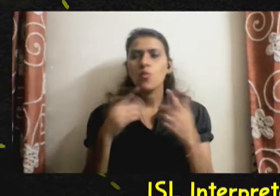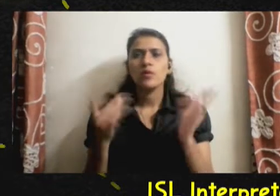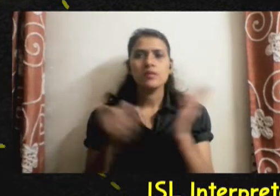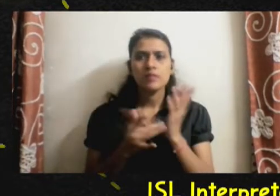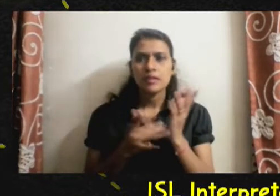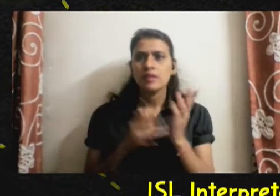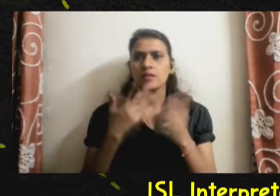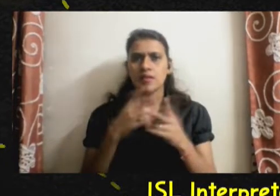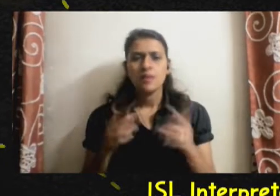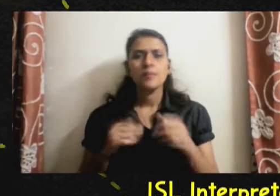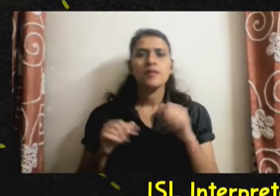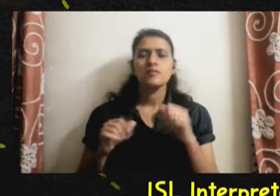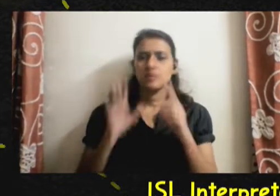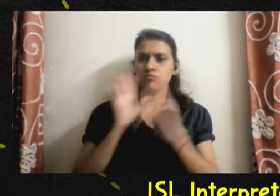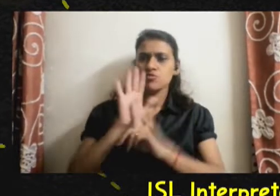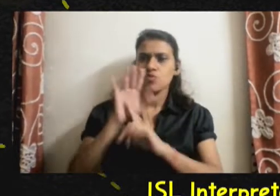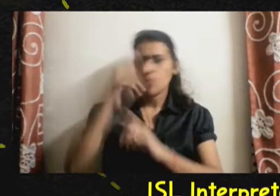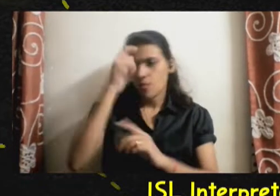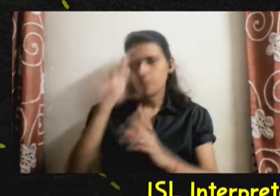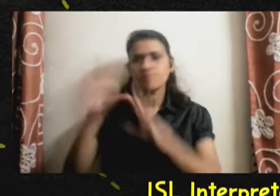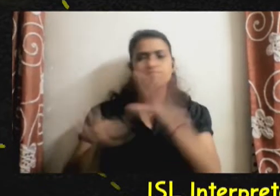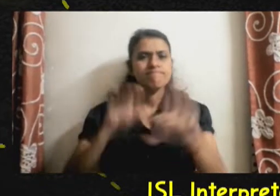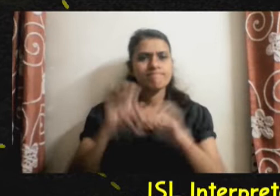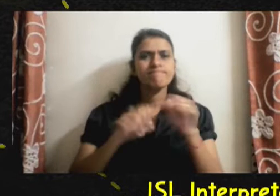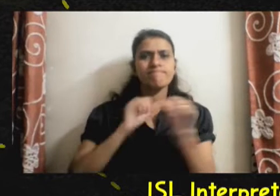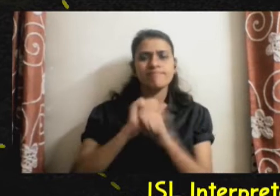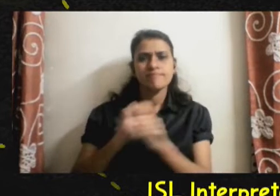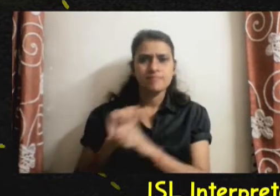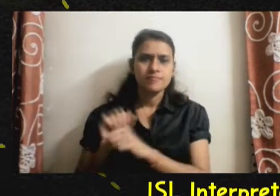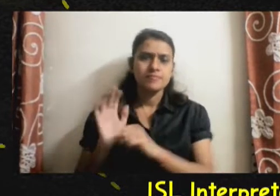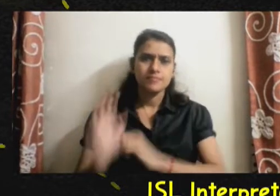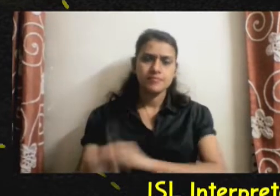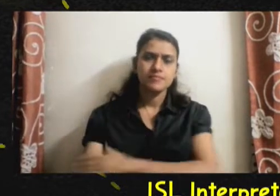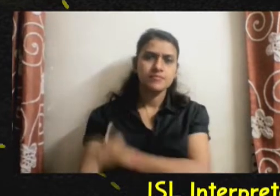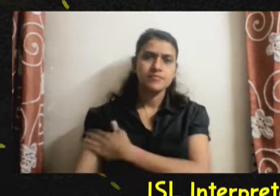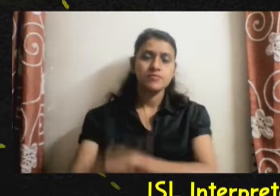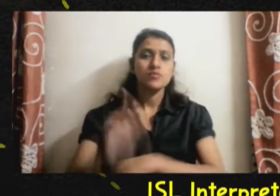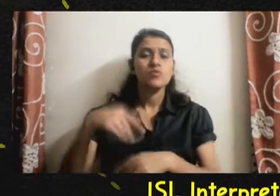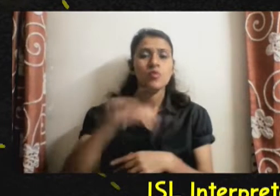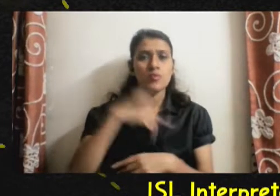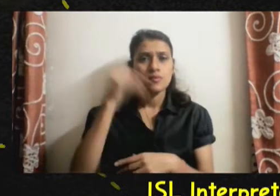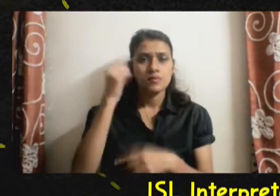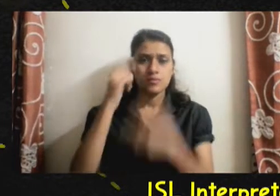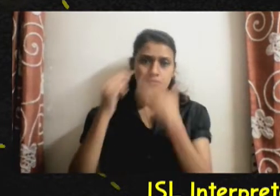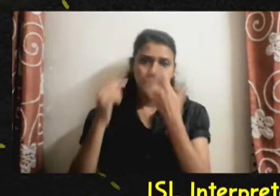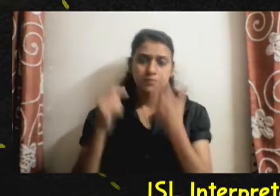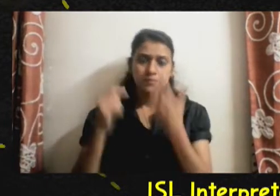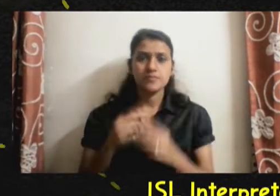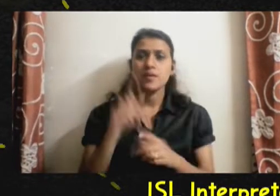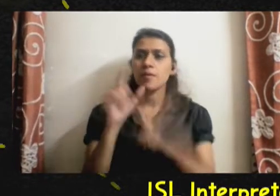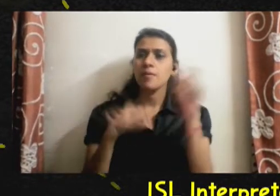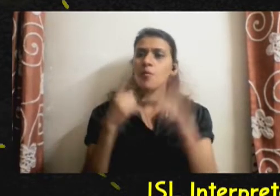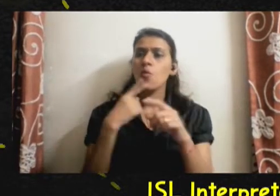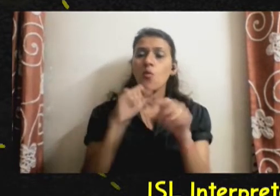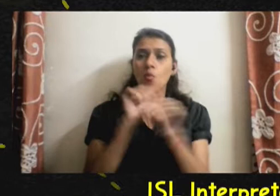I mean, that's something that has to be done. I think where Quilt really steps in here is to understand how we can intervene with people who are already